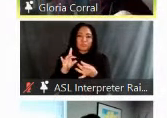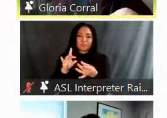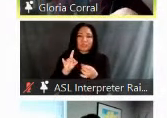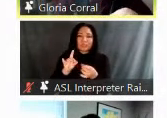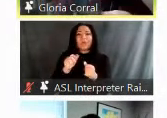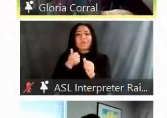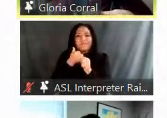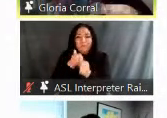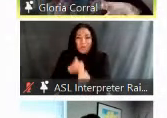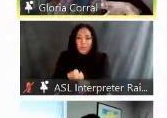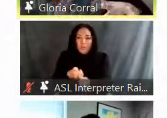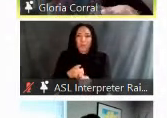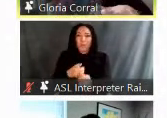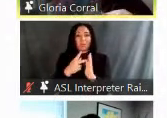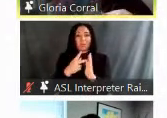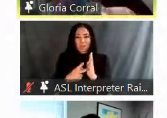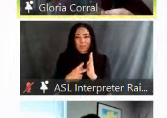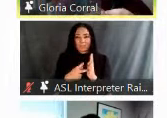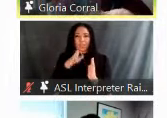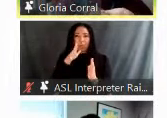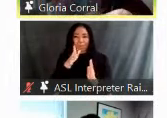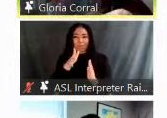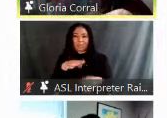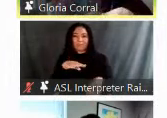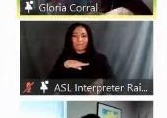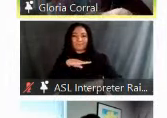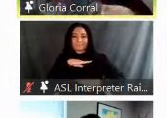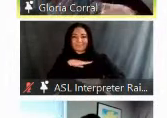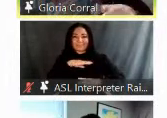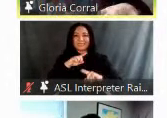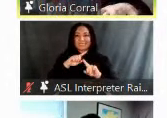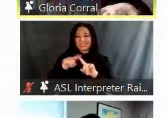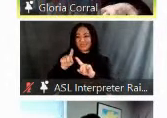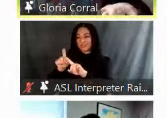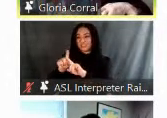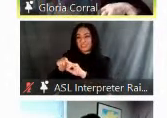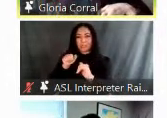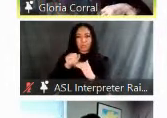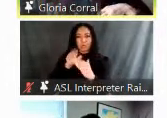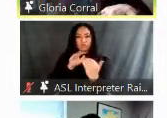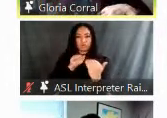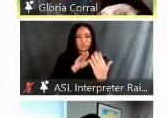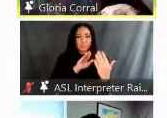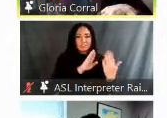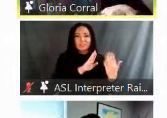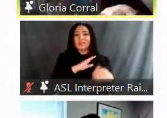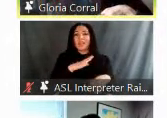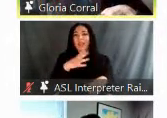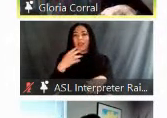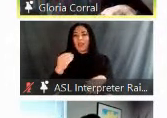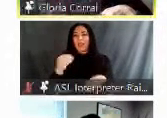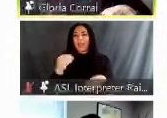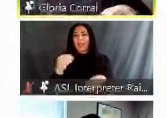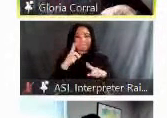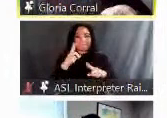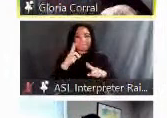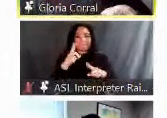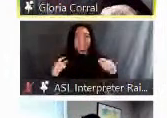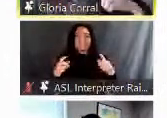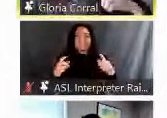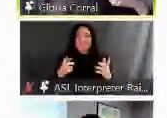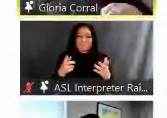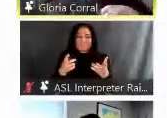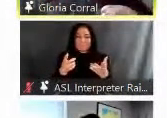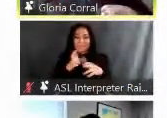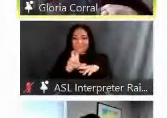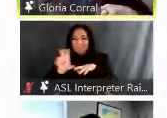will actually mean differentiated approaches and importantly, differentiated investments. And I